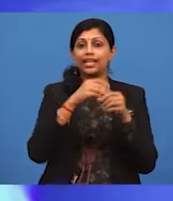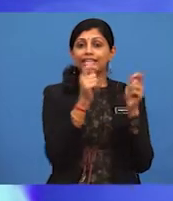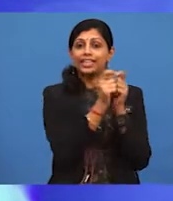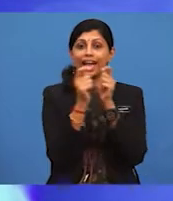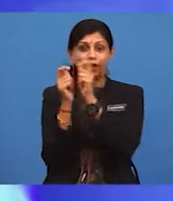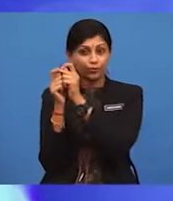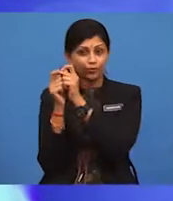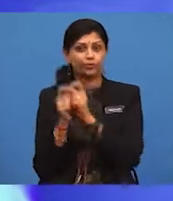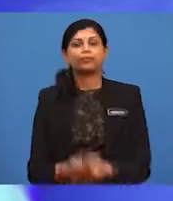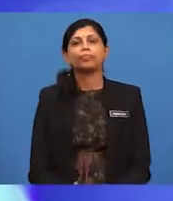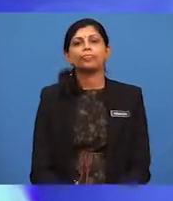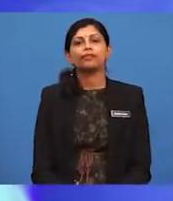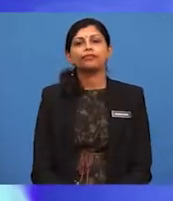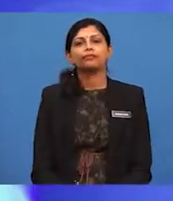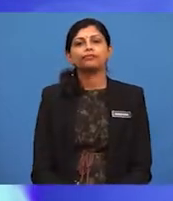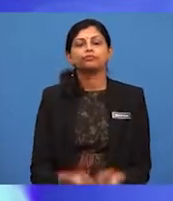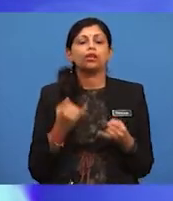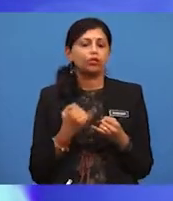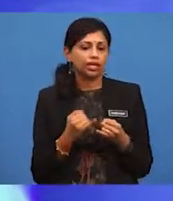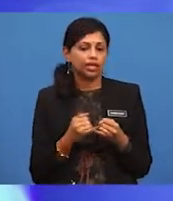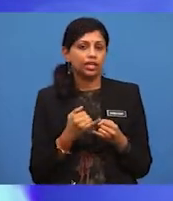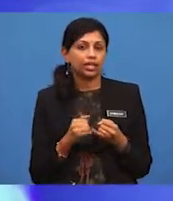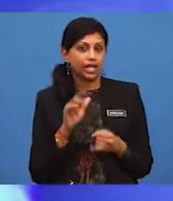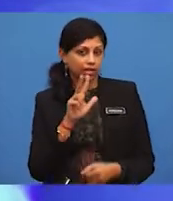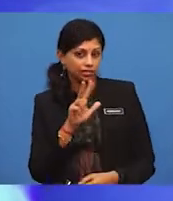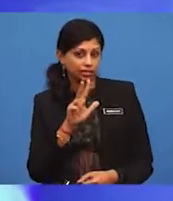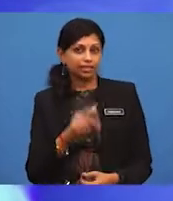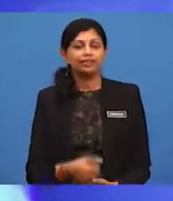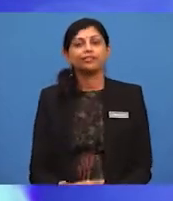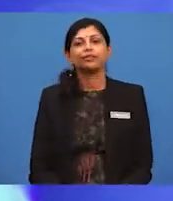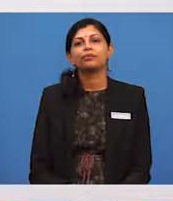we have come to the last three stages in our lesson